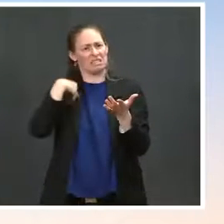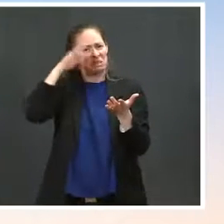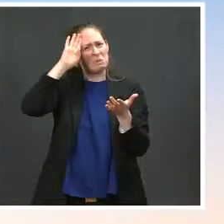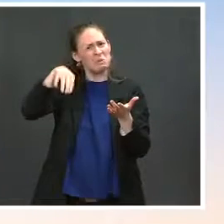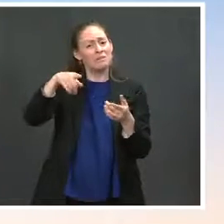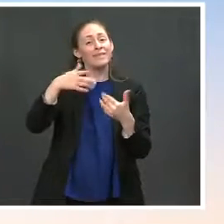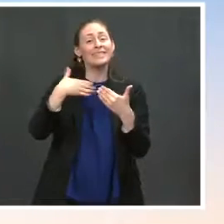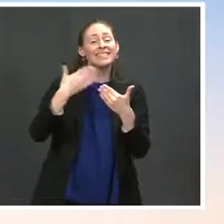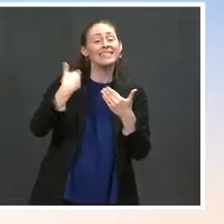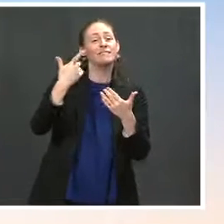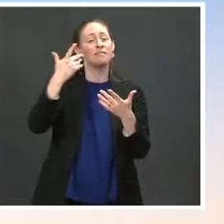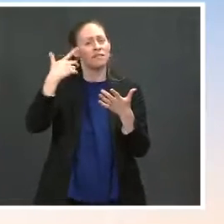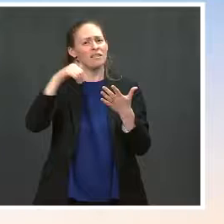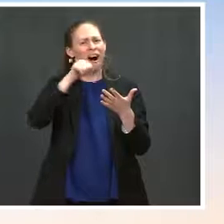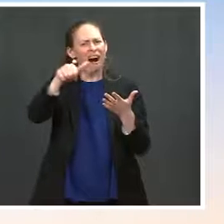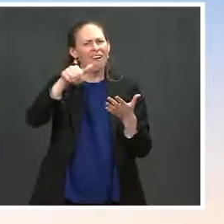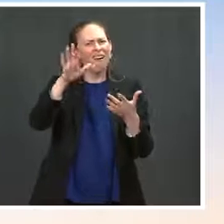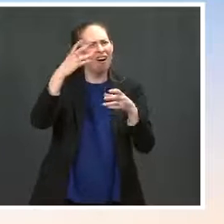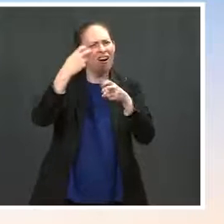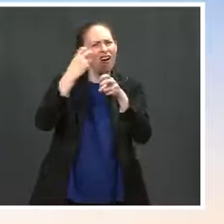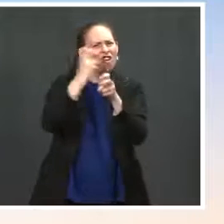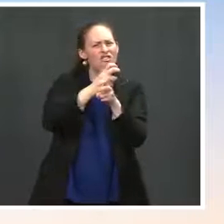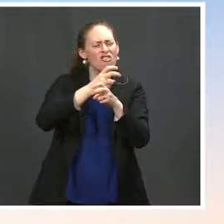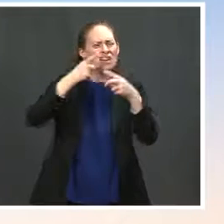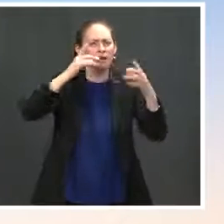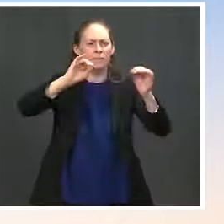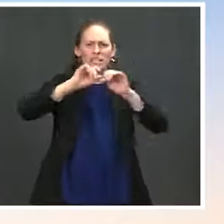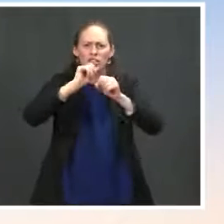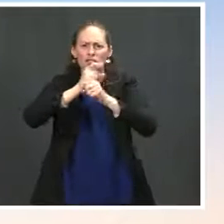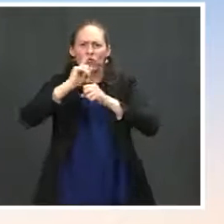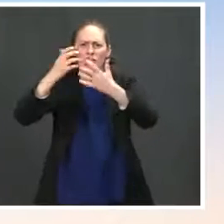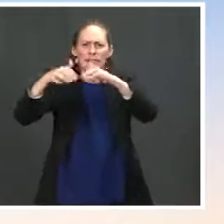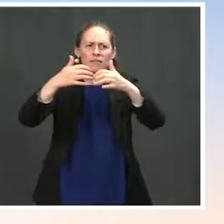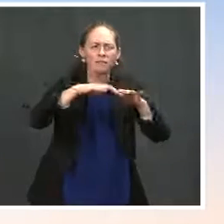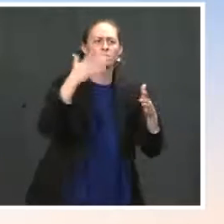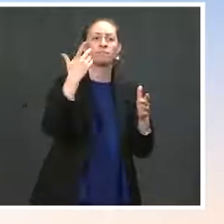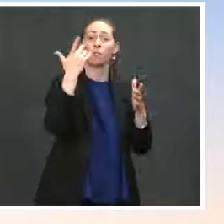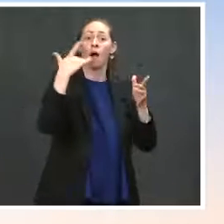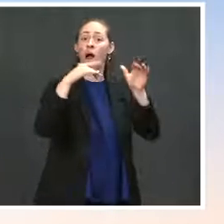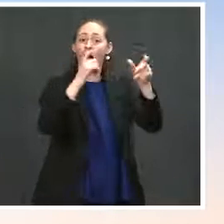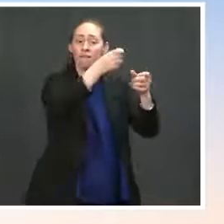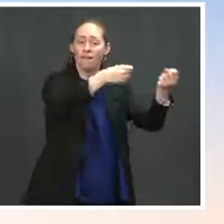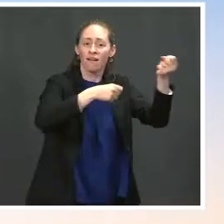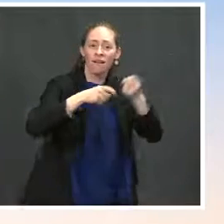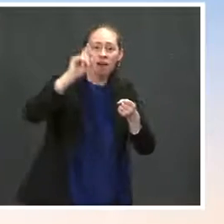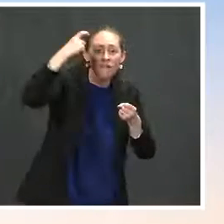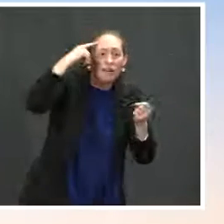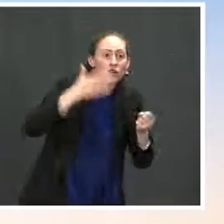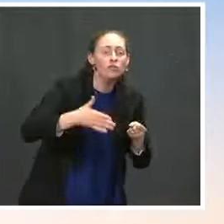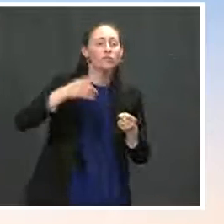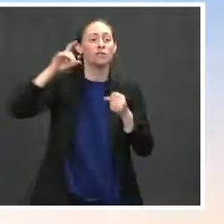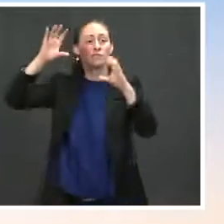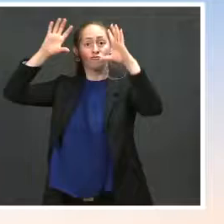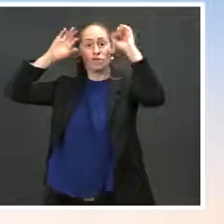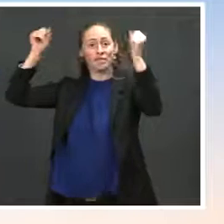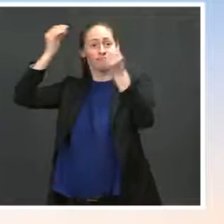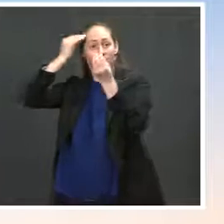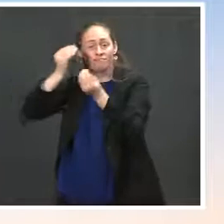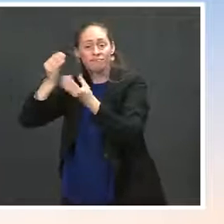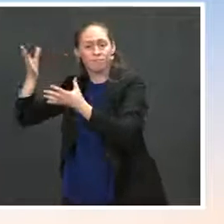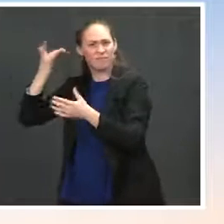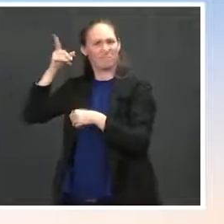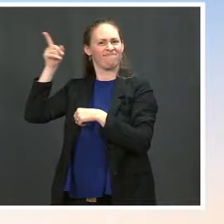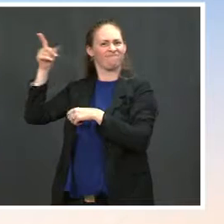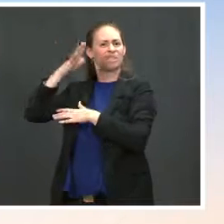to get all of the disparate elements of your government together, the president, by issuing his executive order, to